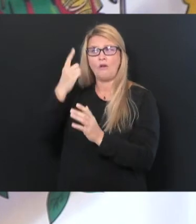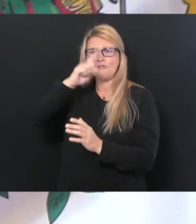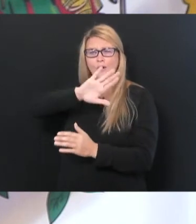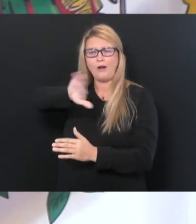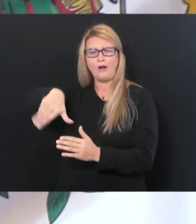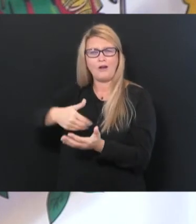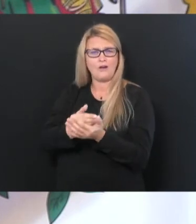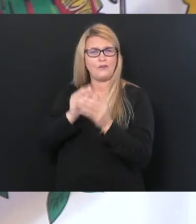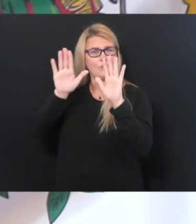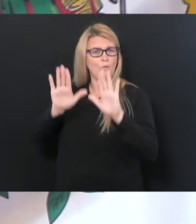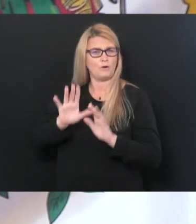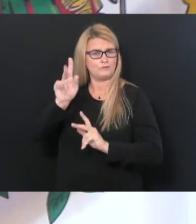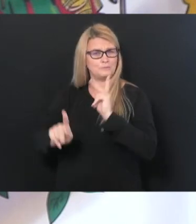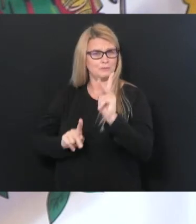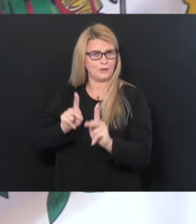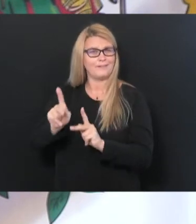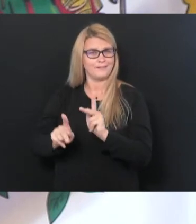people.